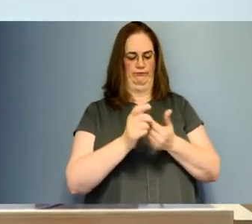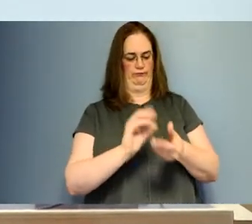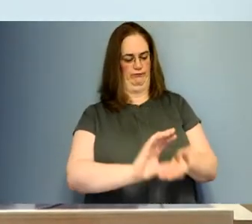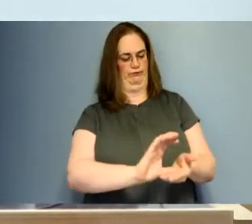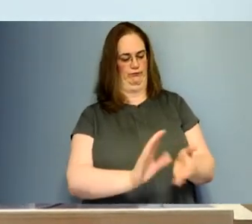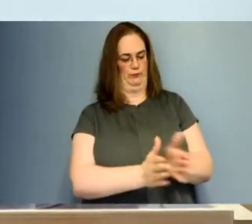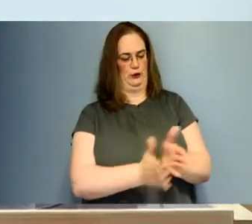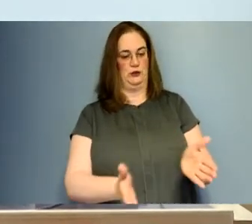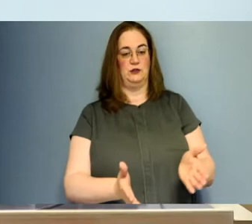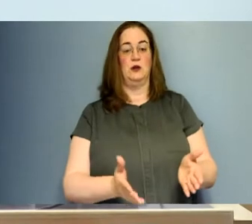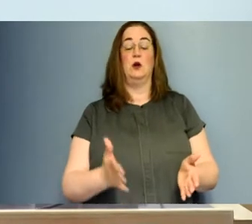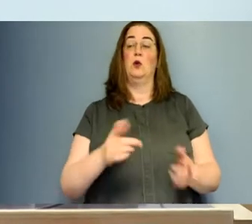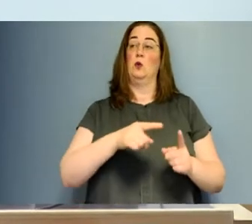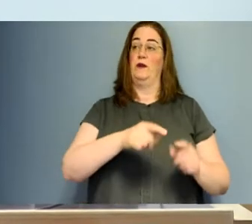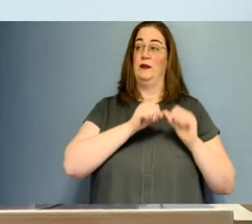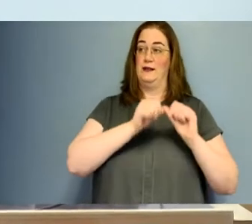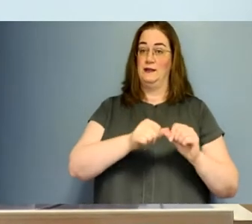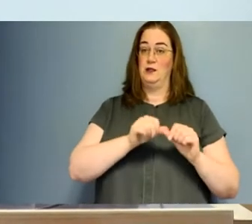And we've continued that